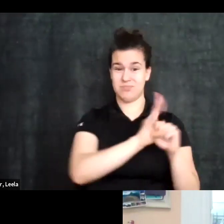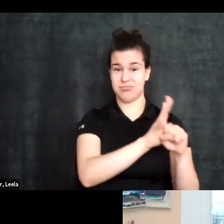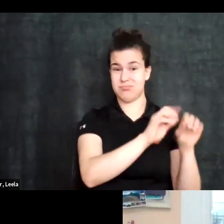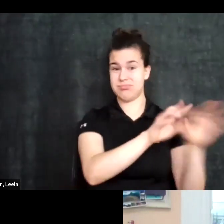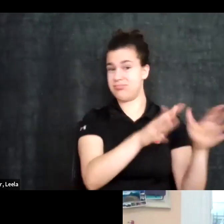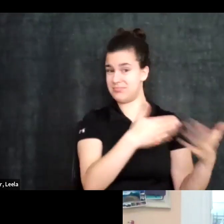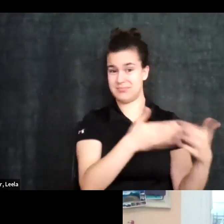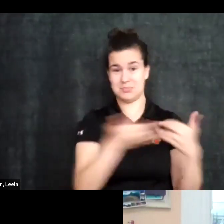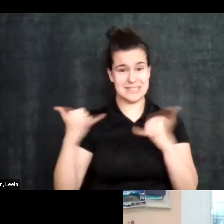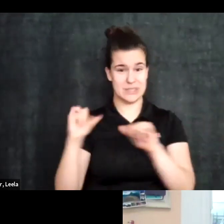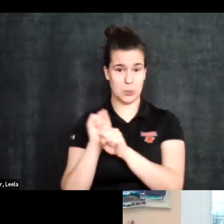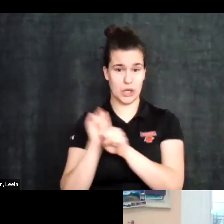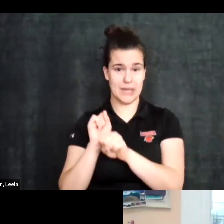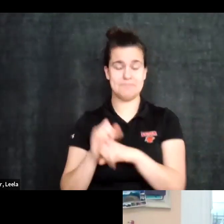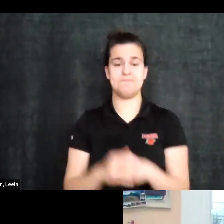and agencies.